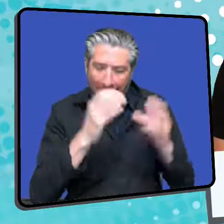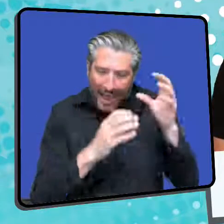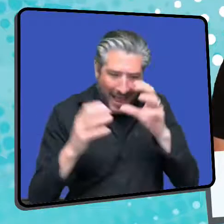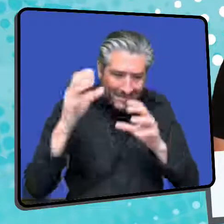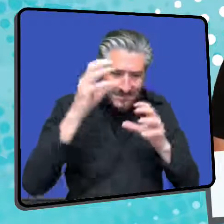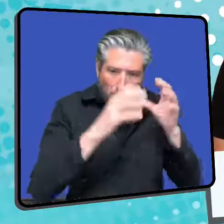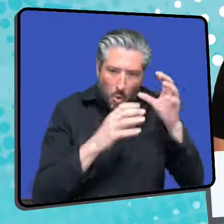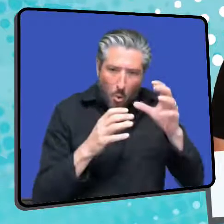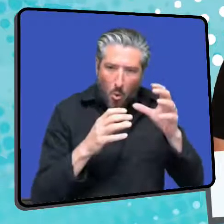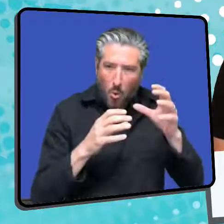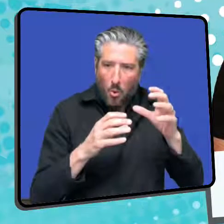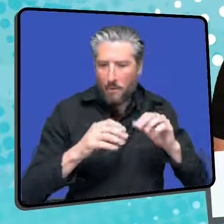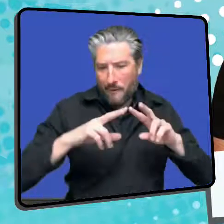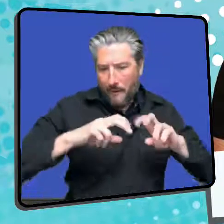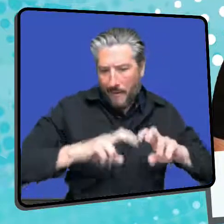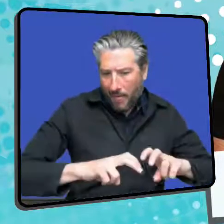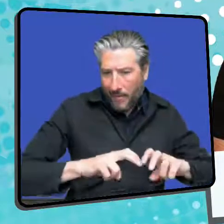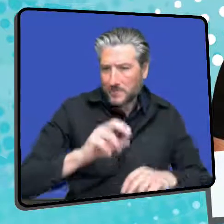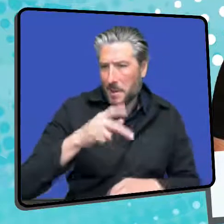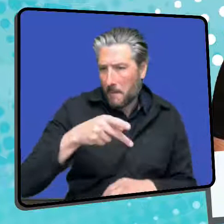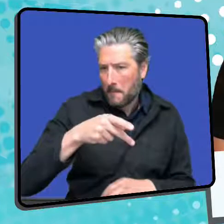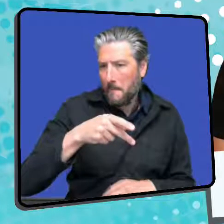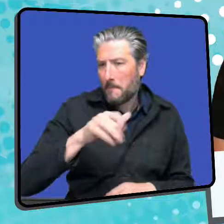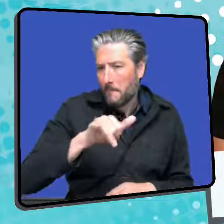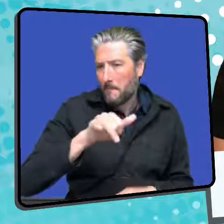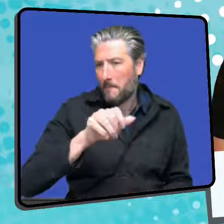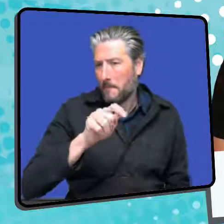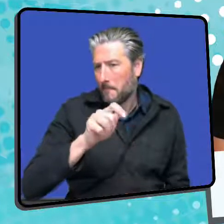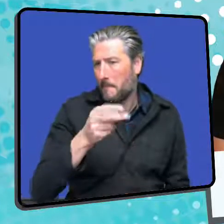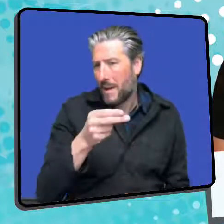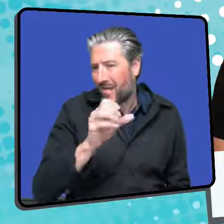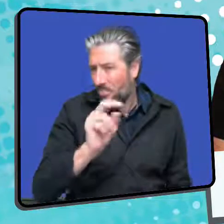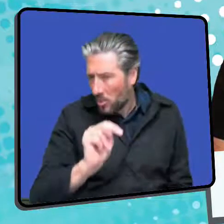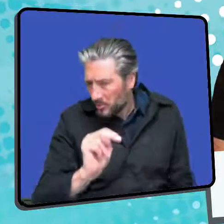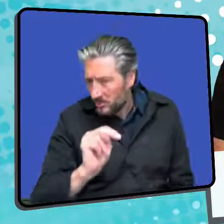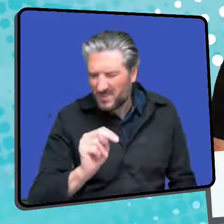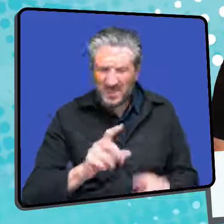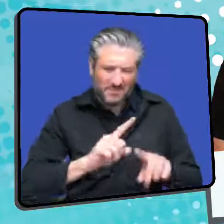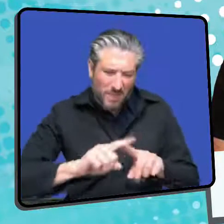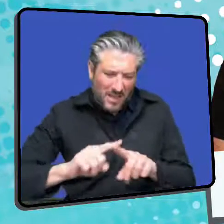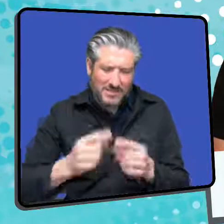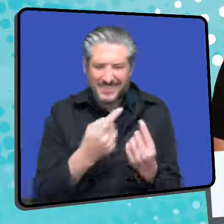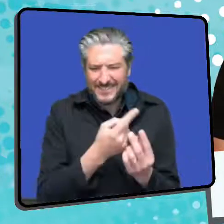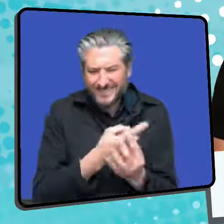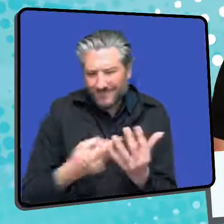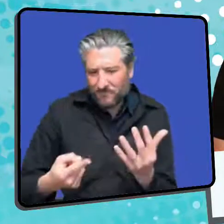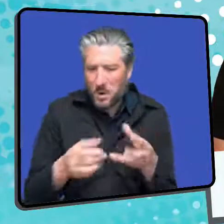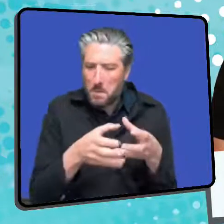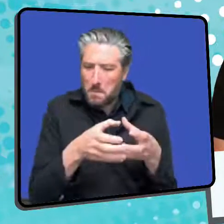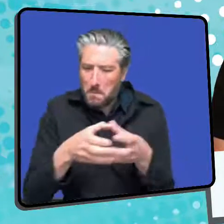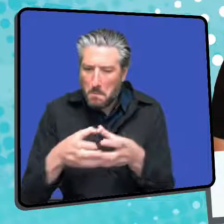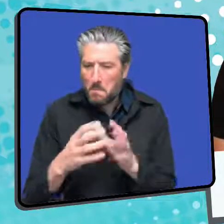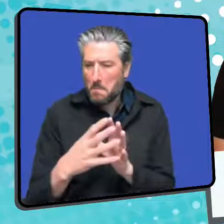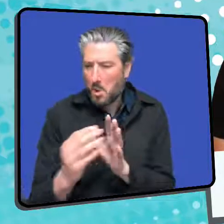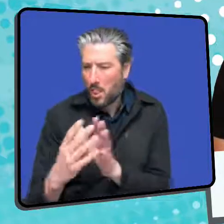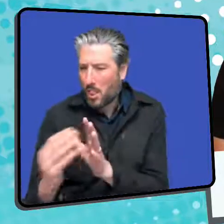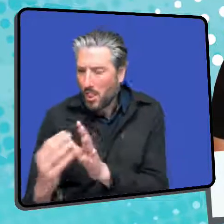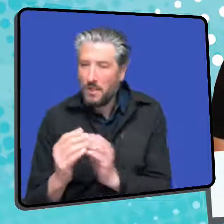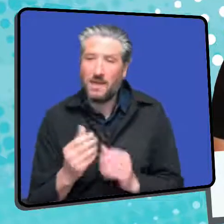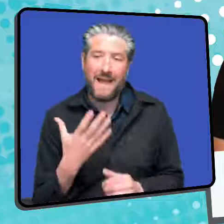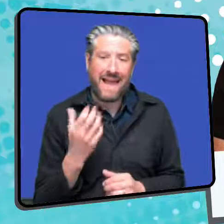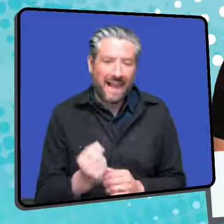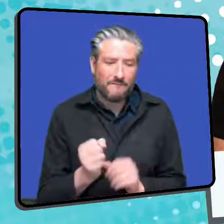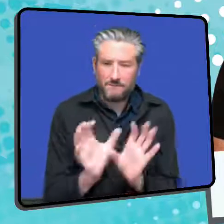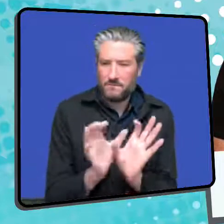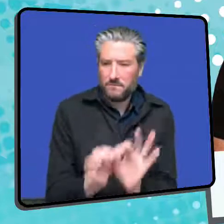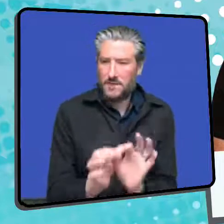to training and evaluating lots of different models. So you've got a regression module, a clustering module,